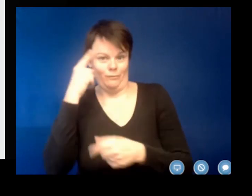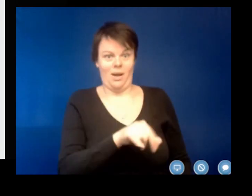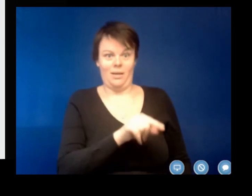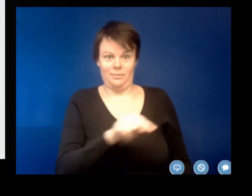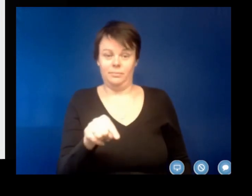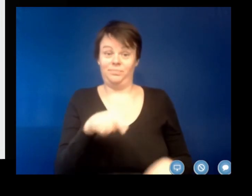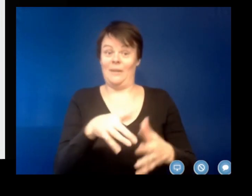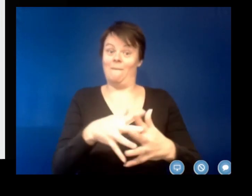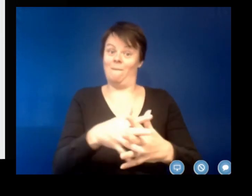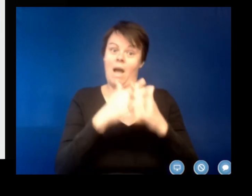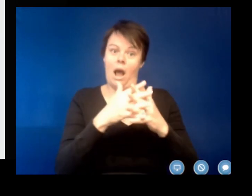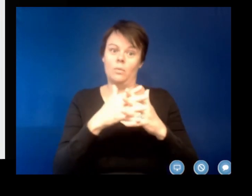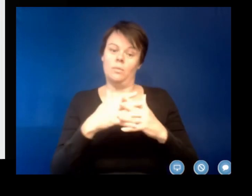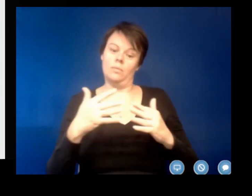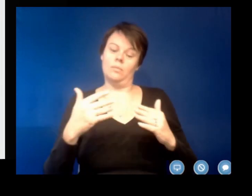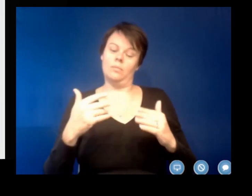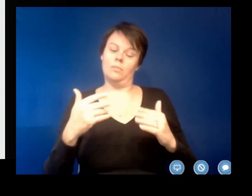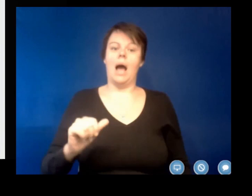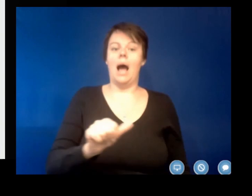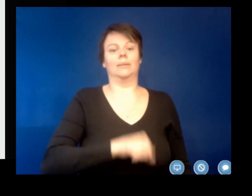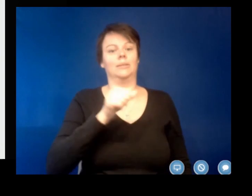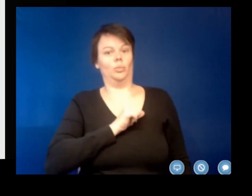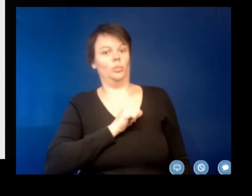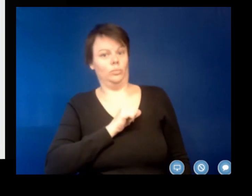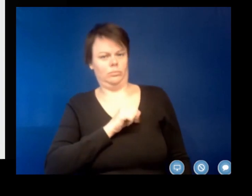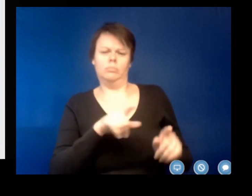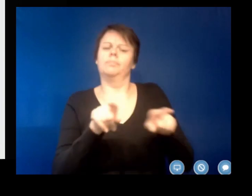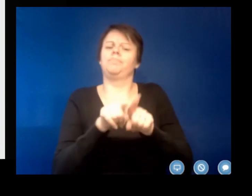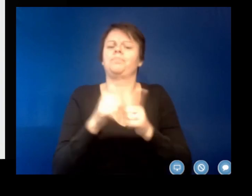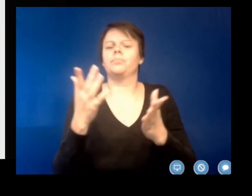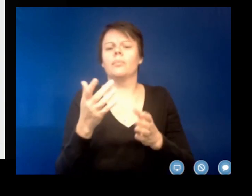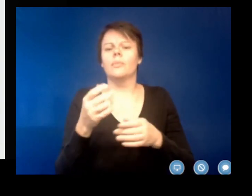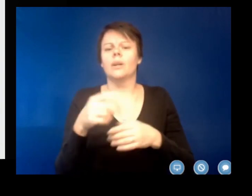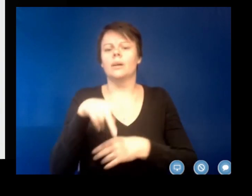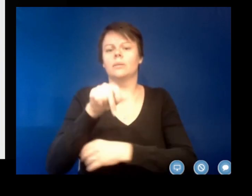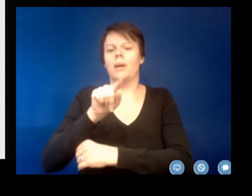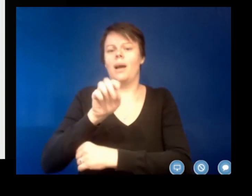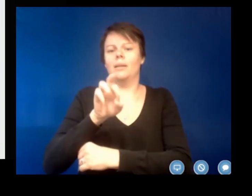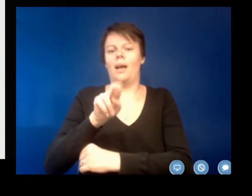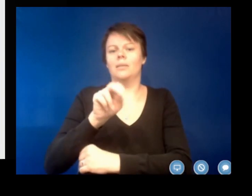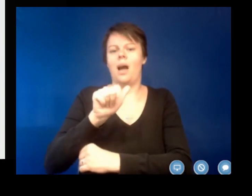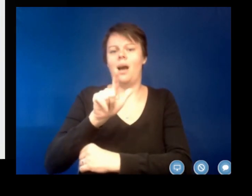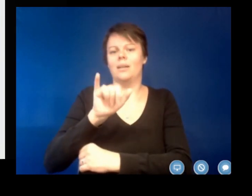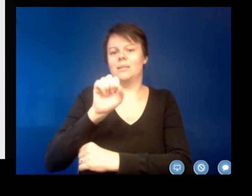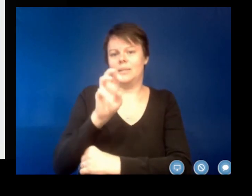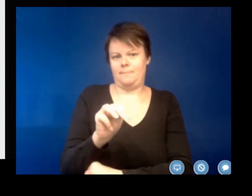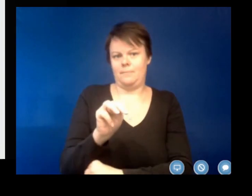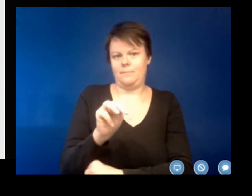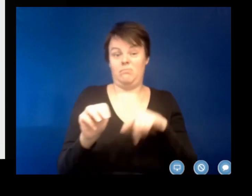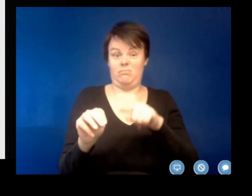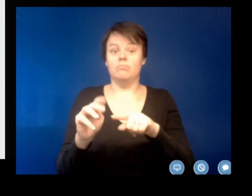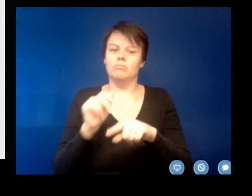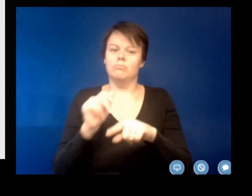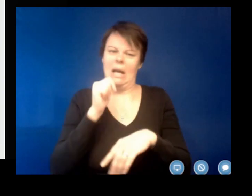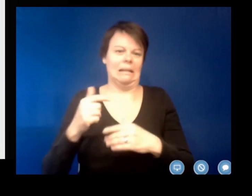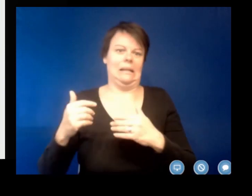understanding of the global world society, which is coming from qualitative studies, can be found again in